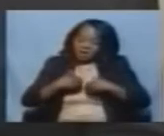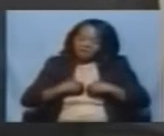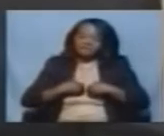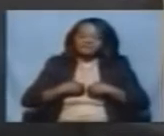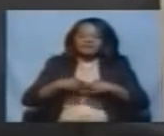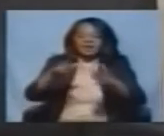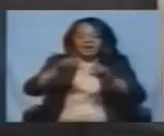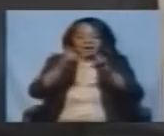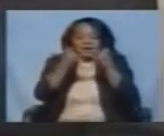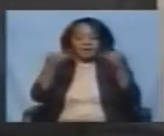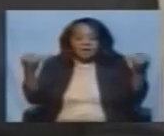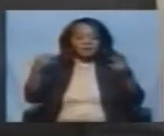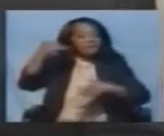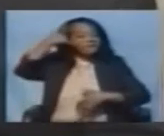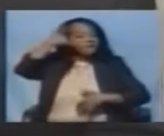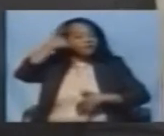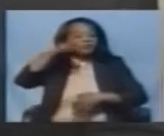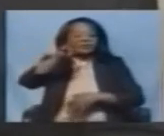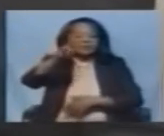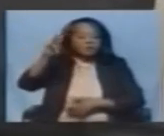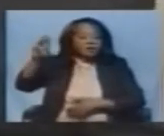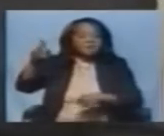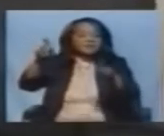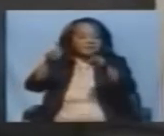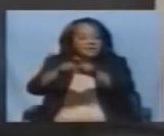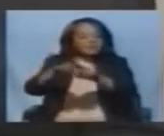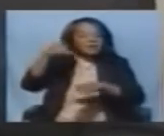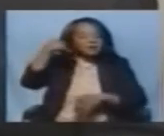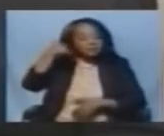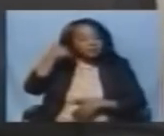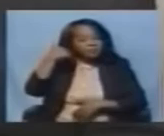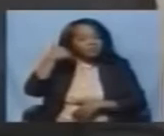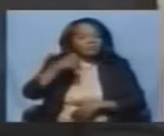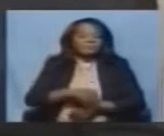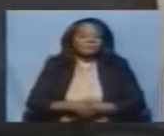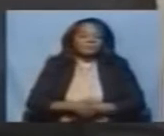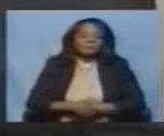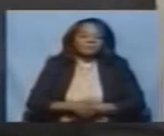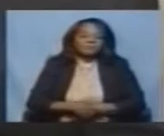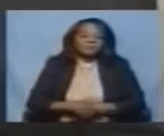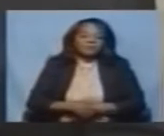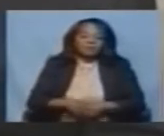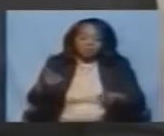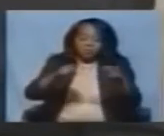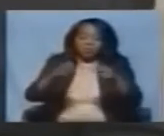straight. They can call the institute. On our website, you can report that, and we'll be able to deal with that. And we'd want to deal with some people, because the act does